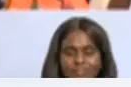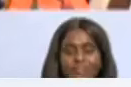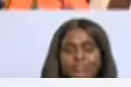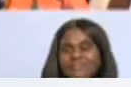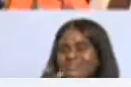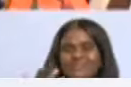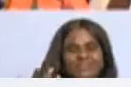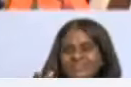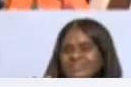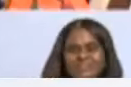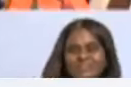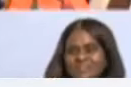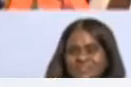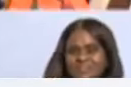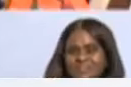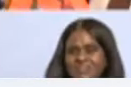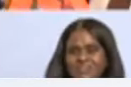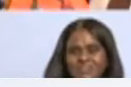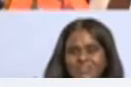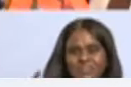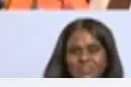Demeaning, miniaturing